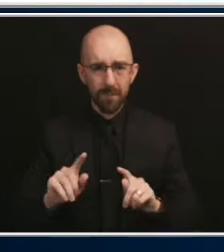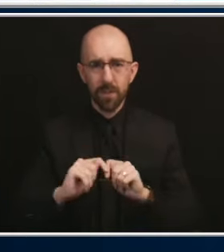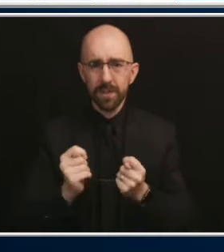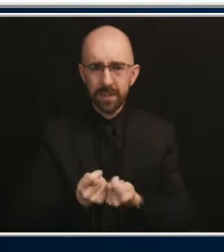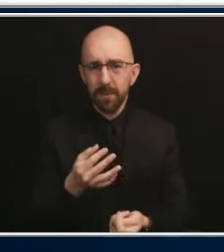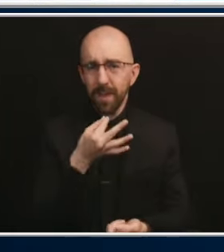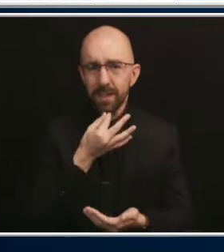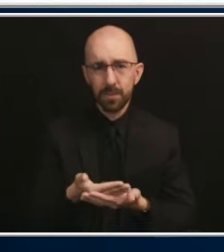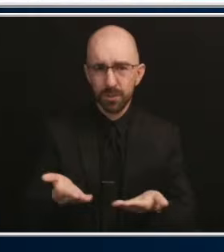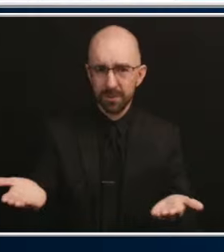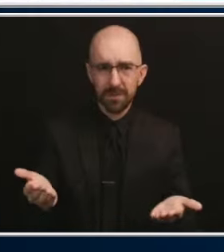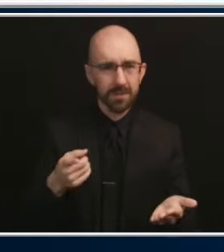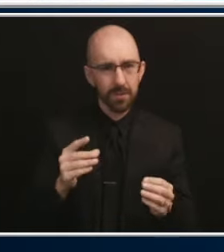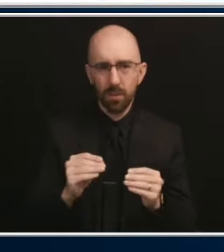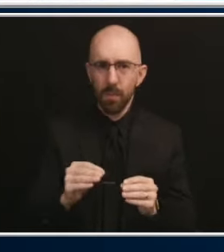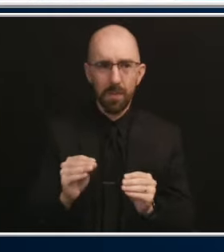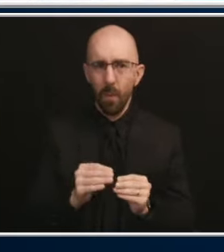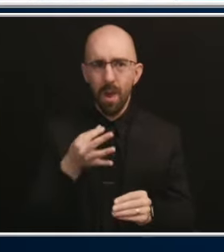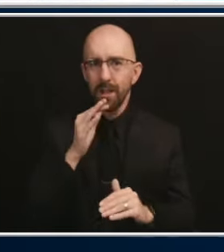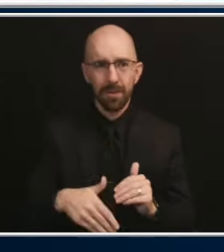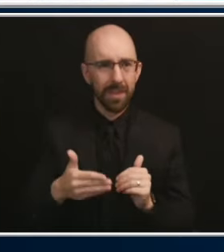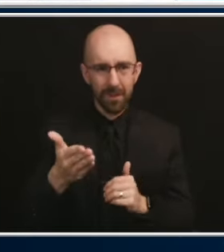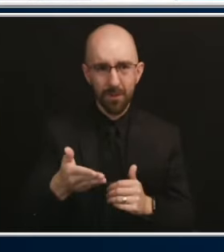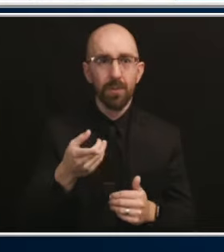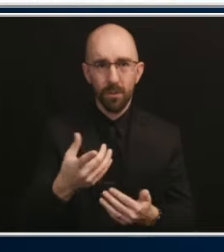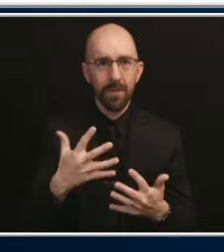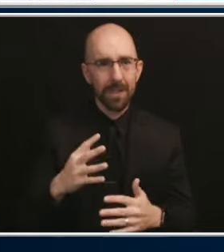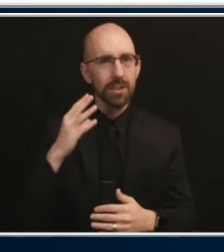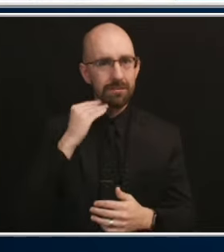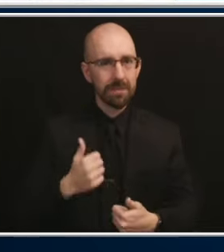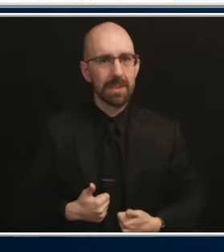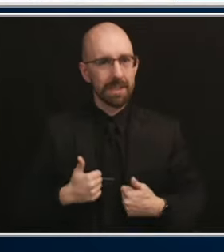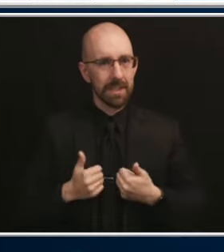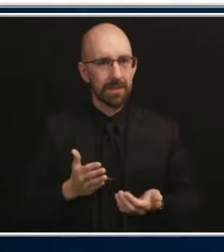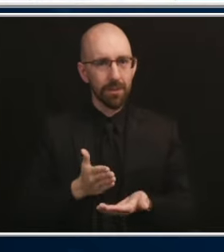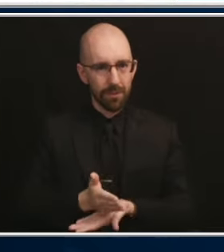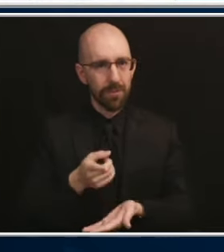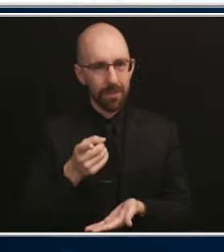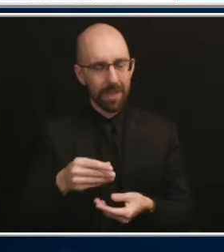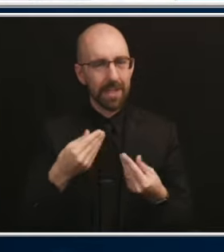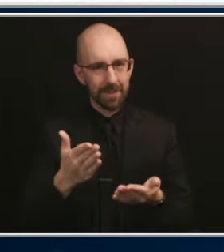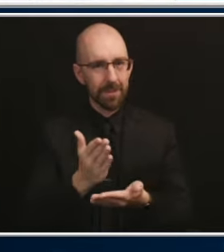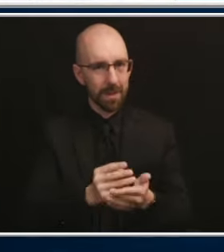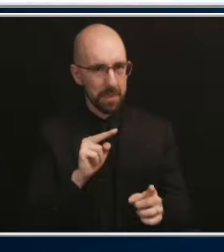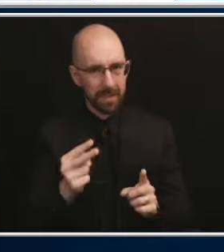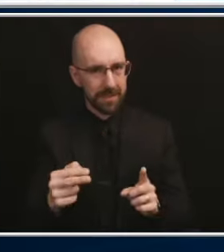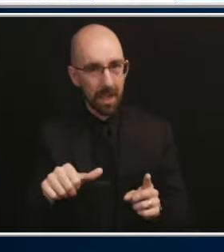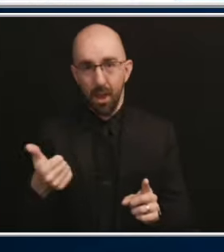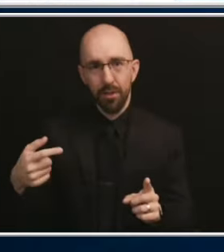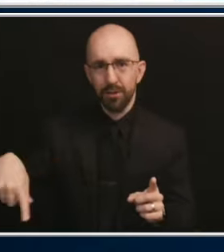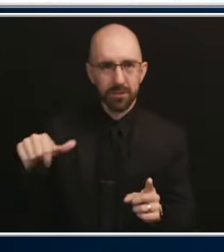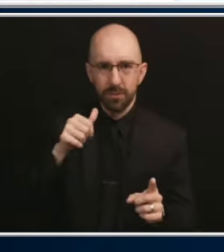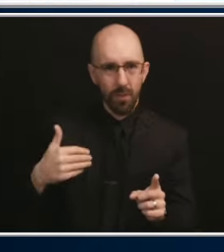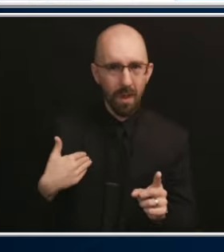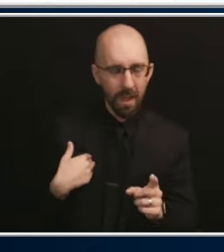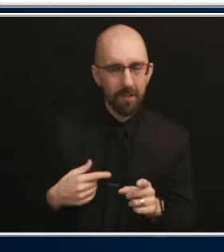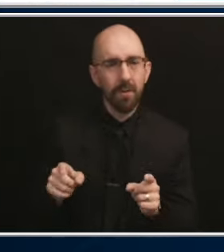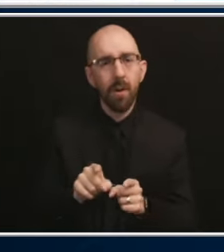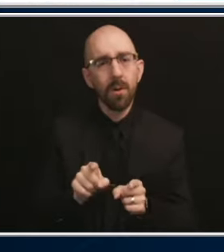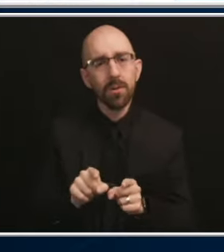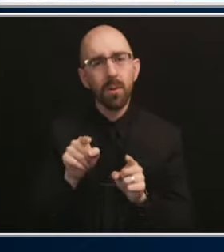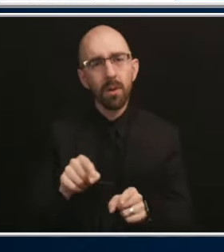more of an expert than you are. You've had cancer. I think that gives you insight others may not have. Well, we often look at genetics or other